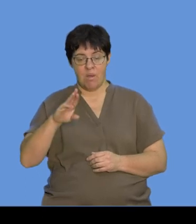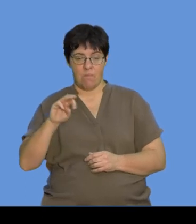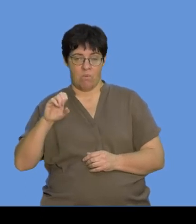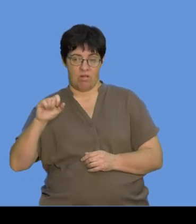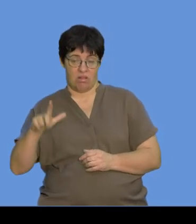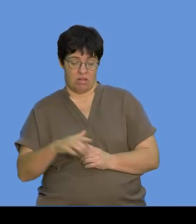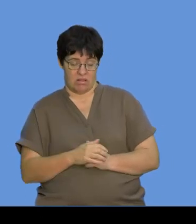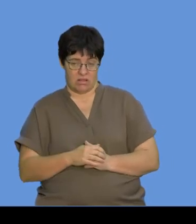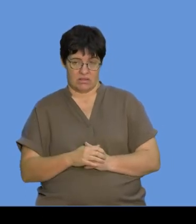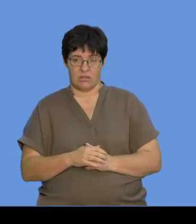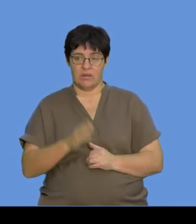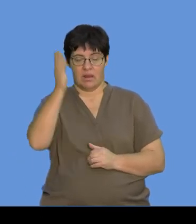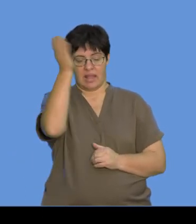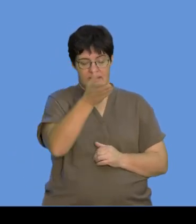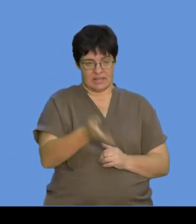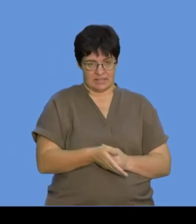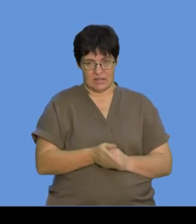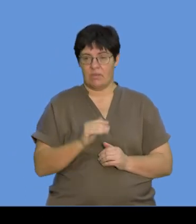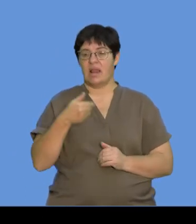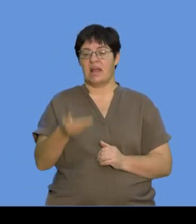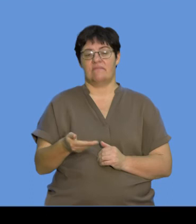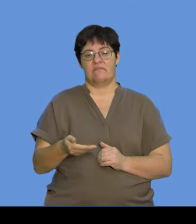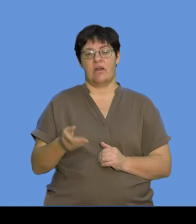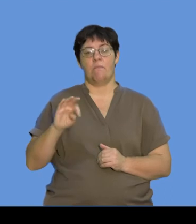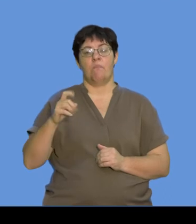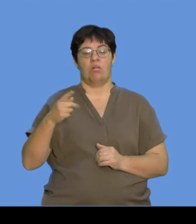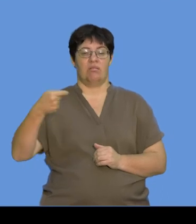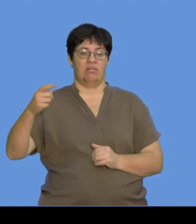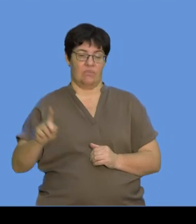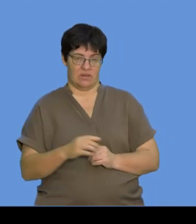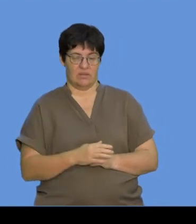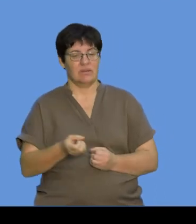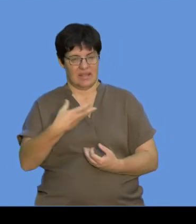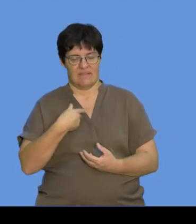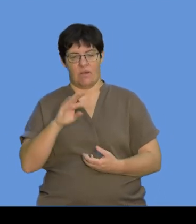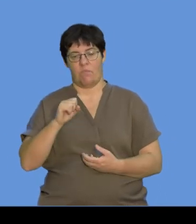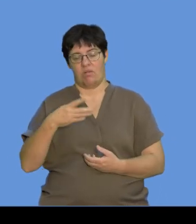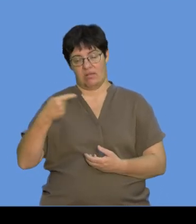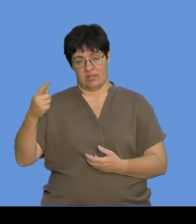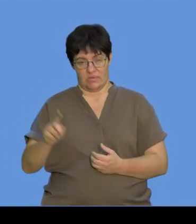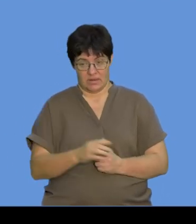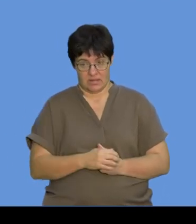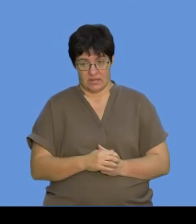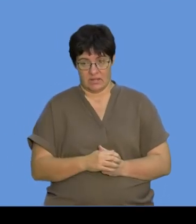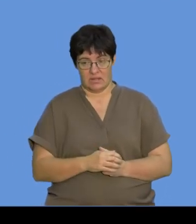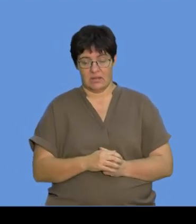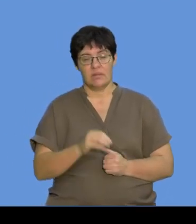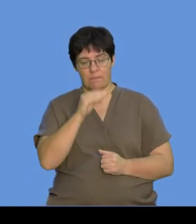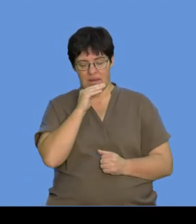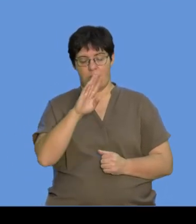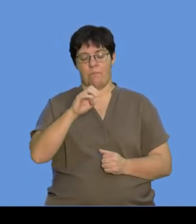These will cancel each other. We're left with over per mole, which will give us the mole, okay? This is actually in moles,